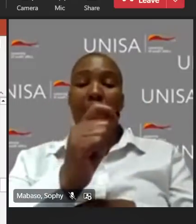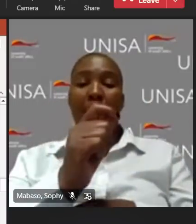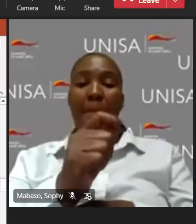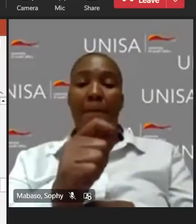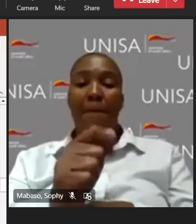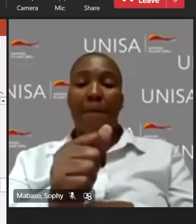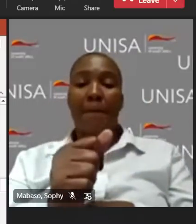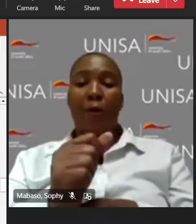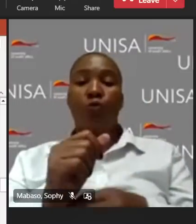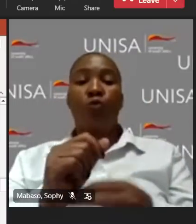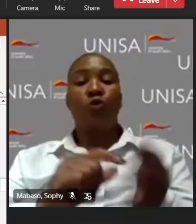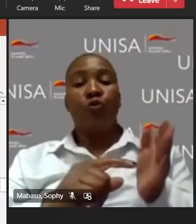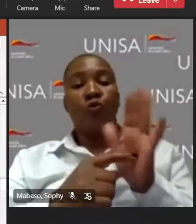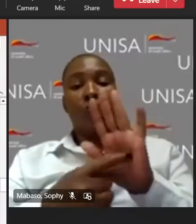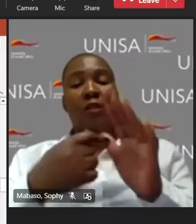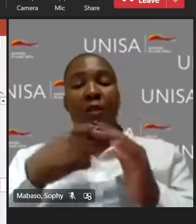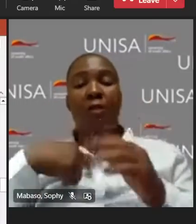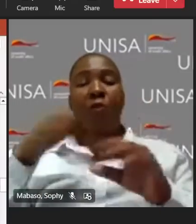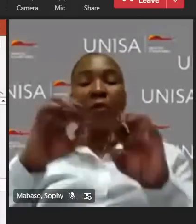Right. You also can